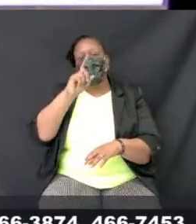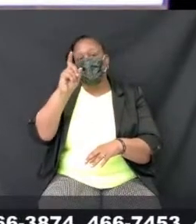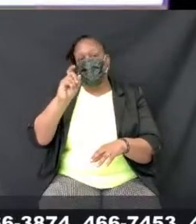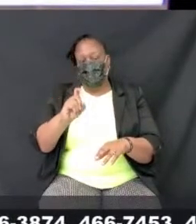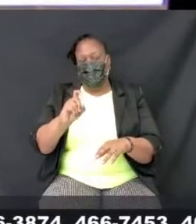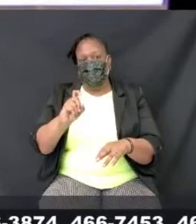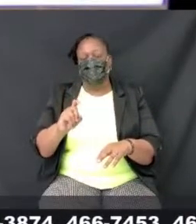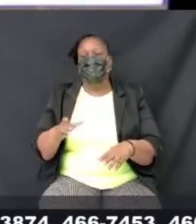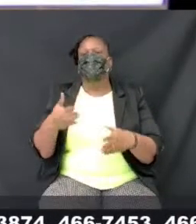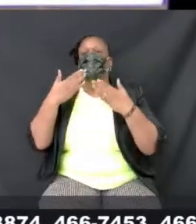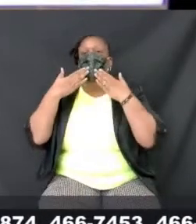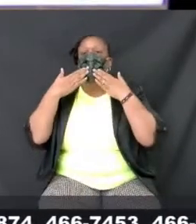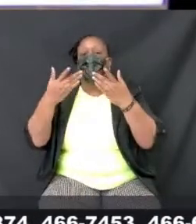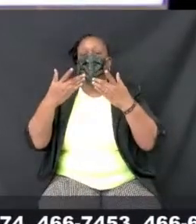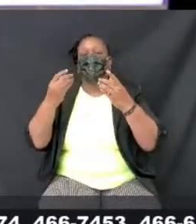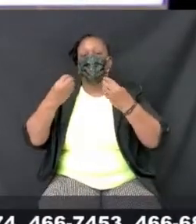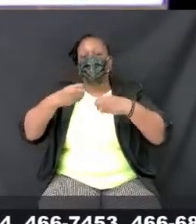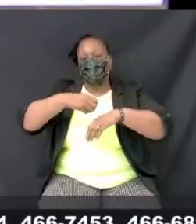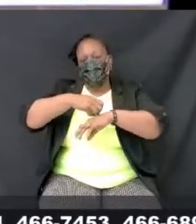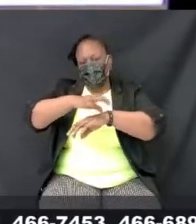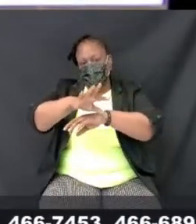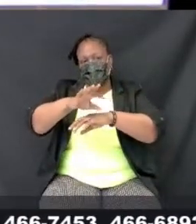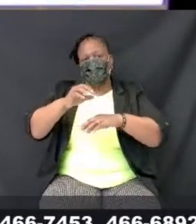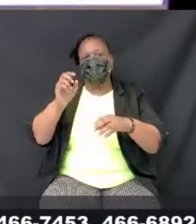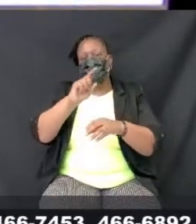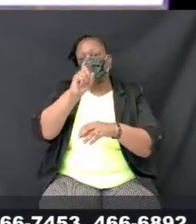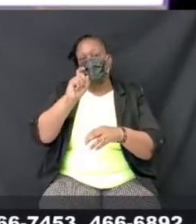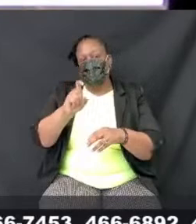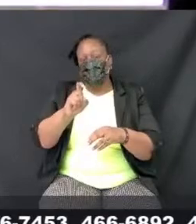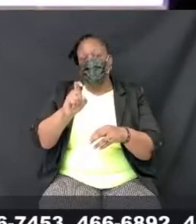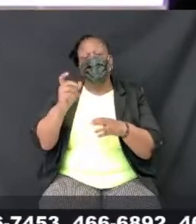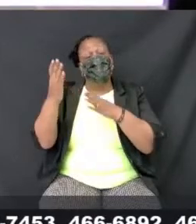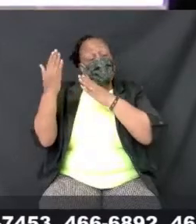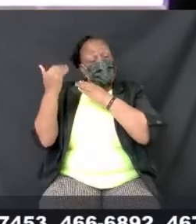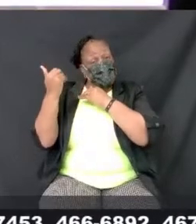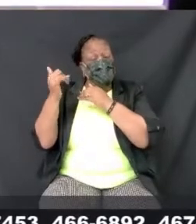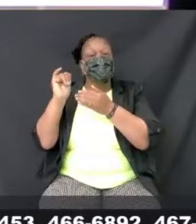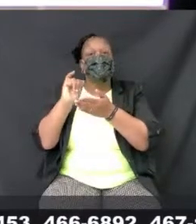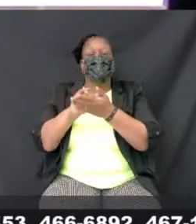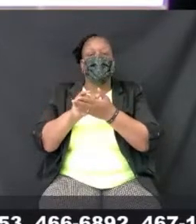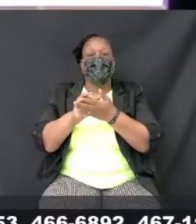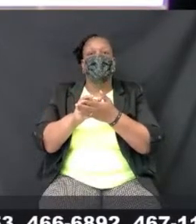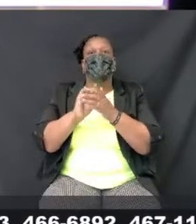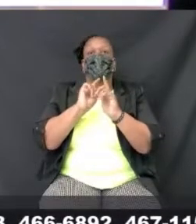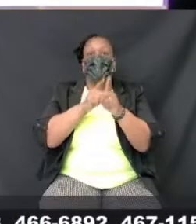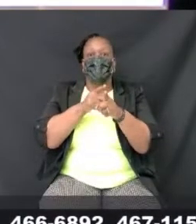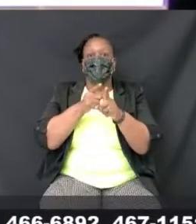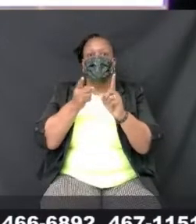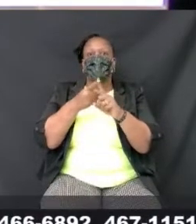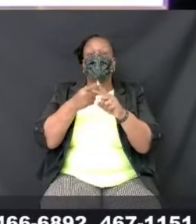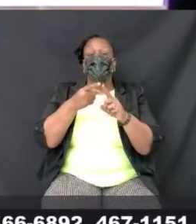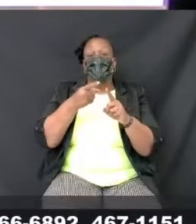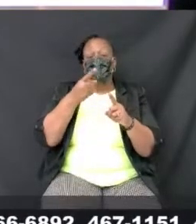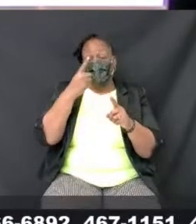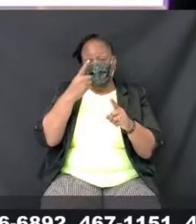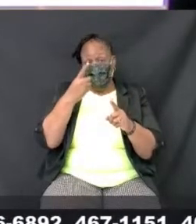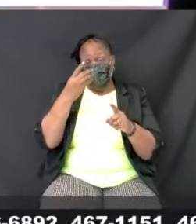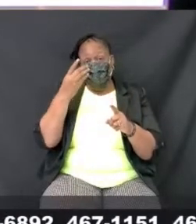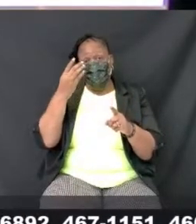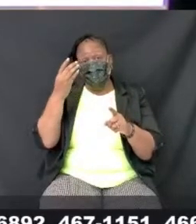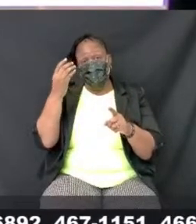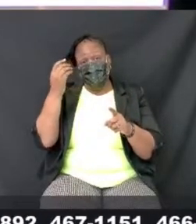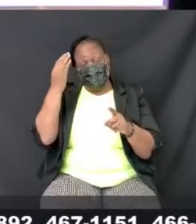for submitting your questions, and I hope that they were answered to your satisfaction. If not, of course, you can